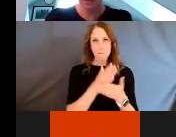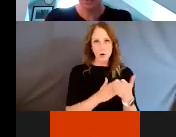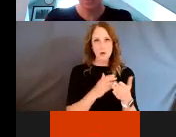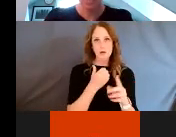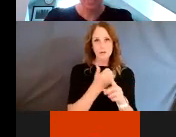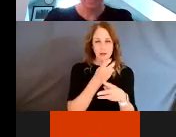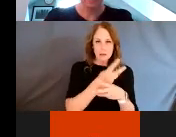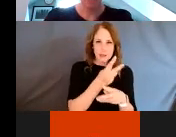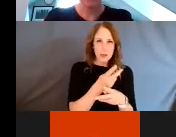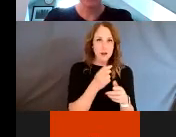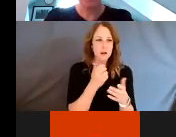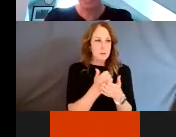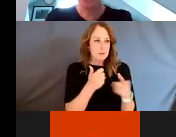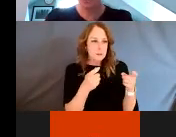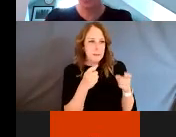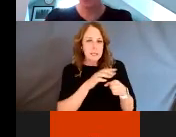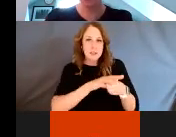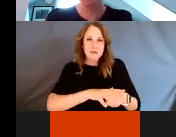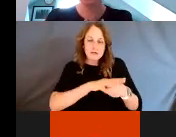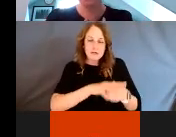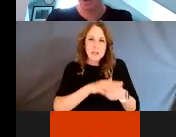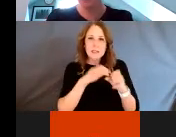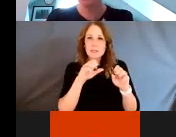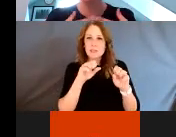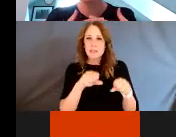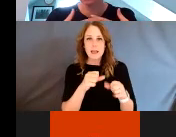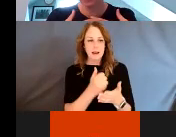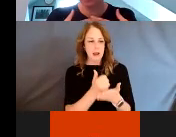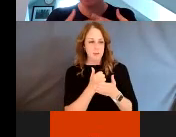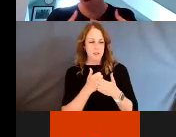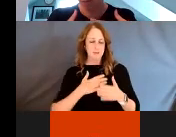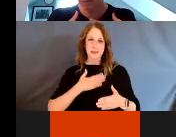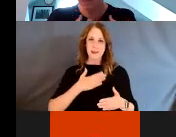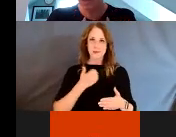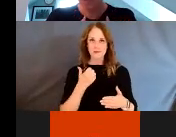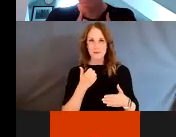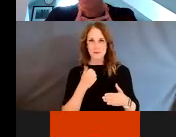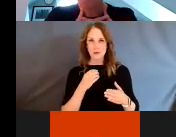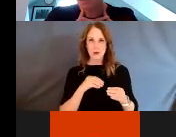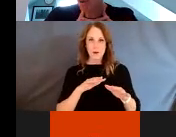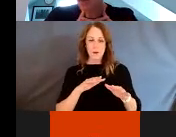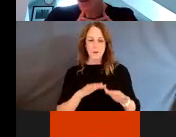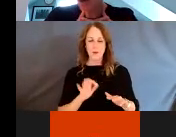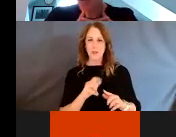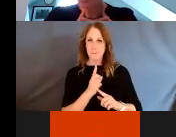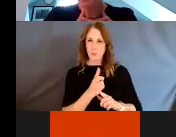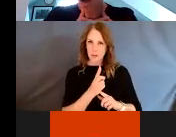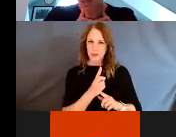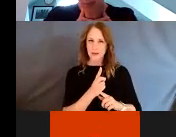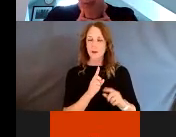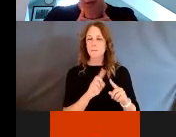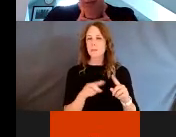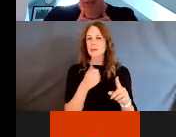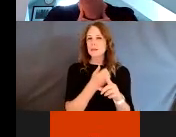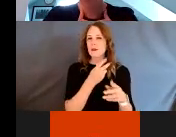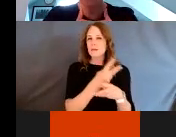manage stress. It can help us to be happier or more relaxed, especially in the moment. But self-care goes